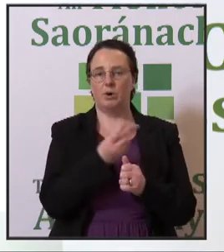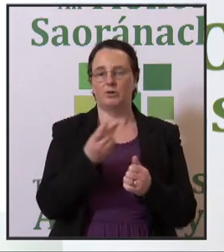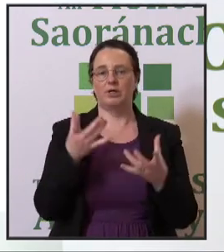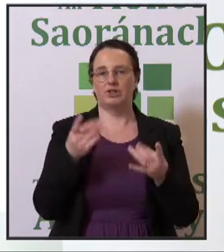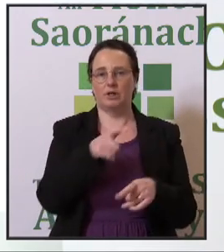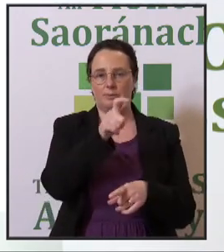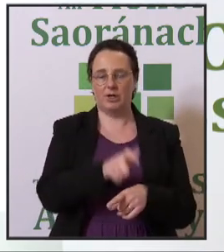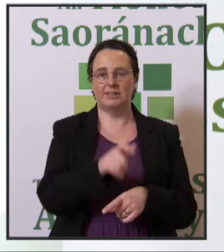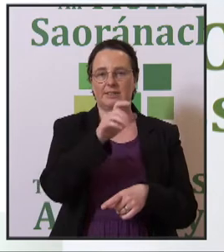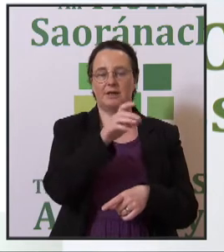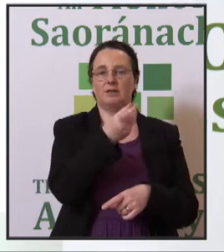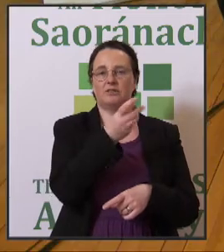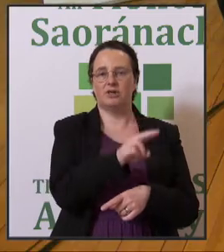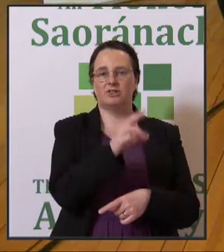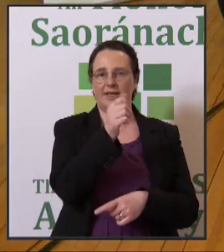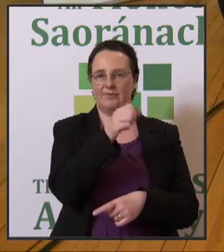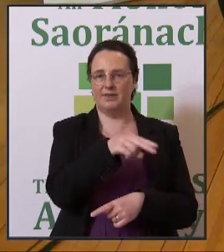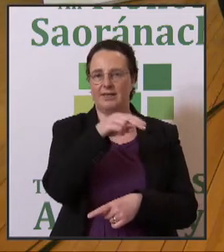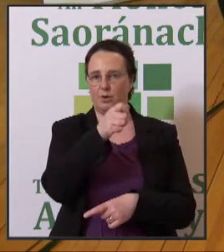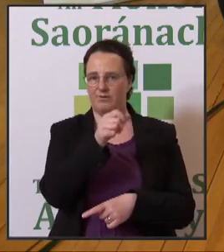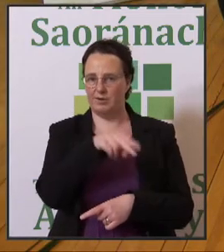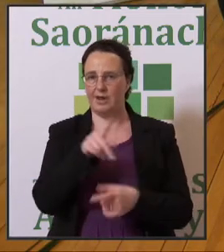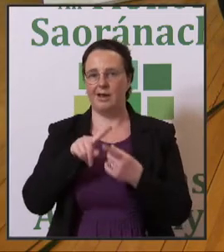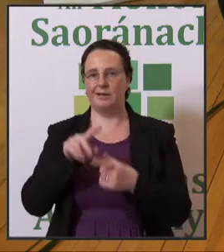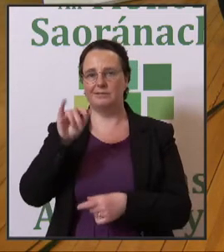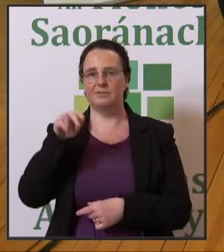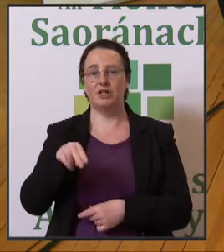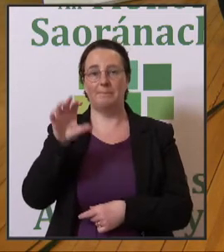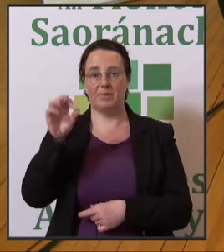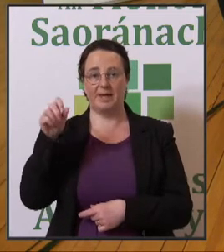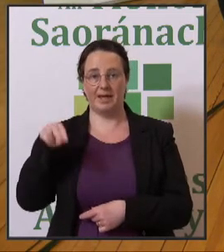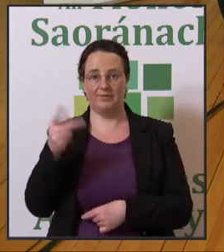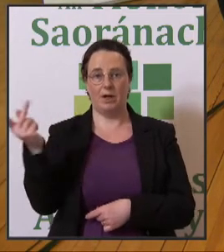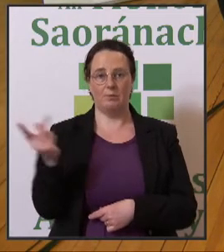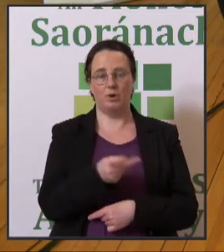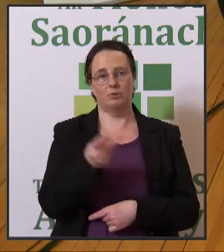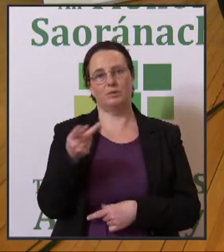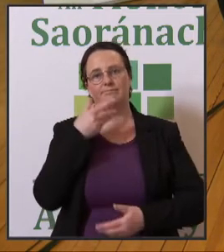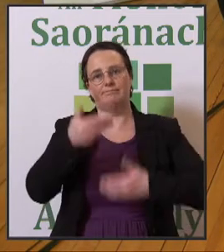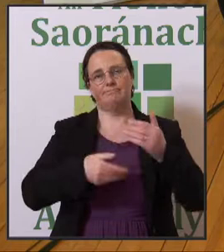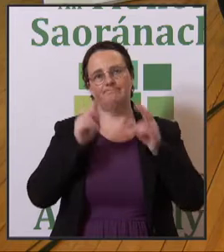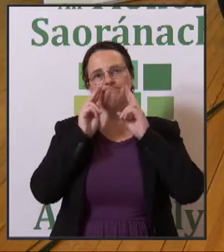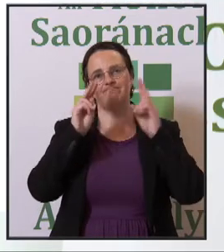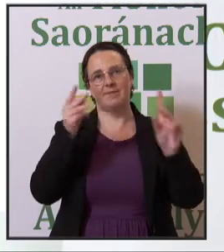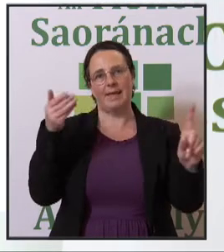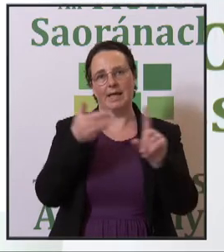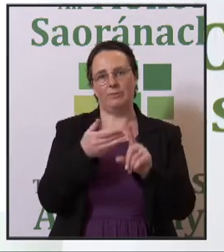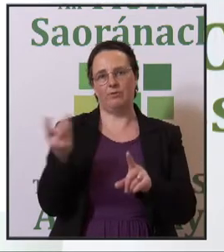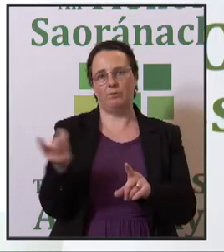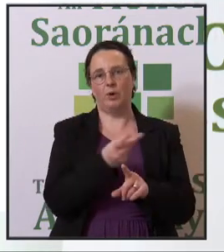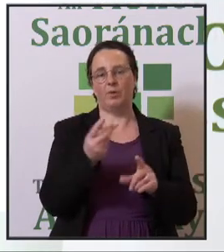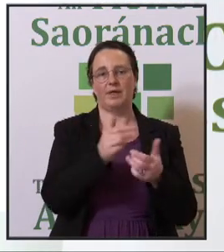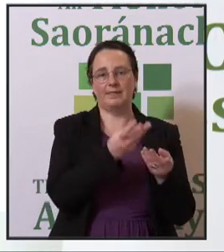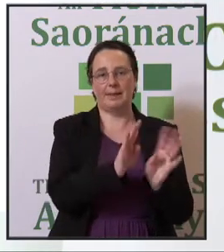Nihulawain and Jim Gavin, who will outline their visions for each of the assemblies. We'll also hear